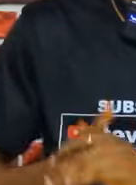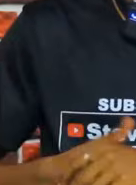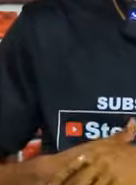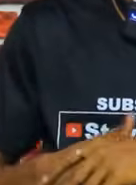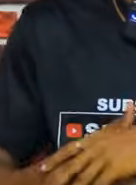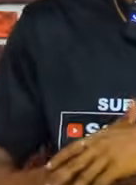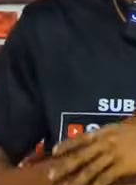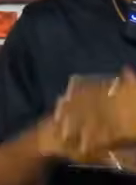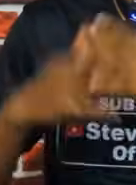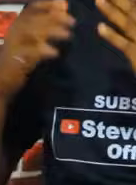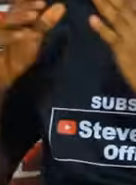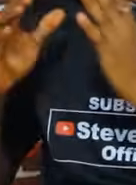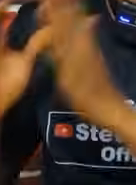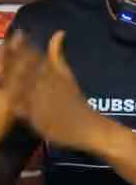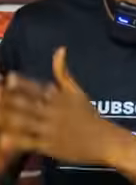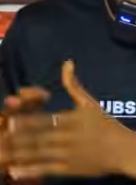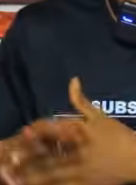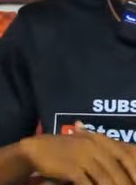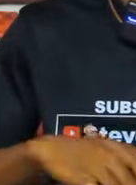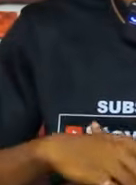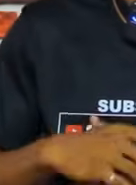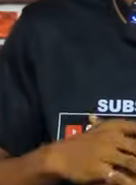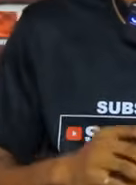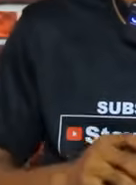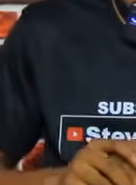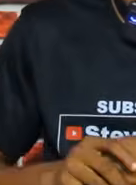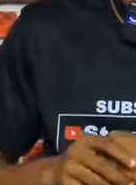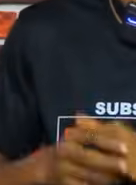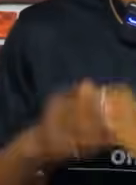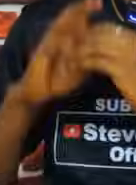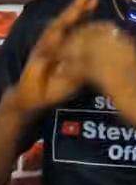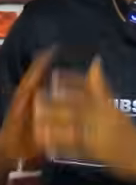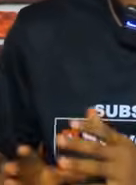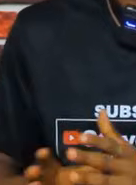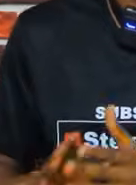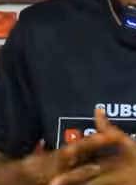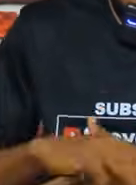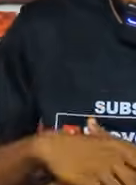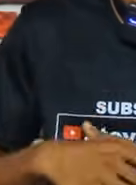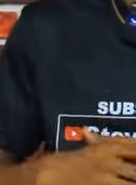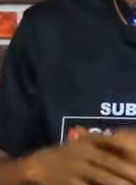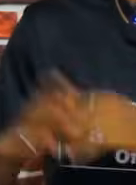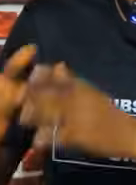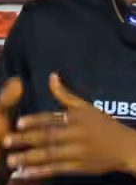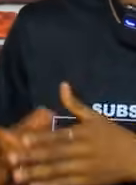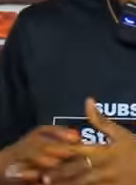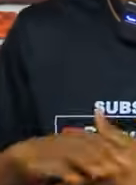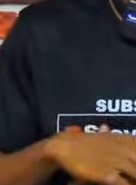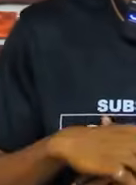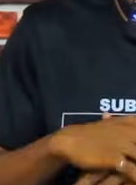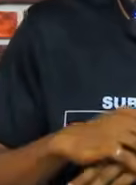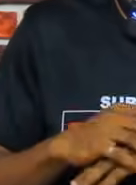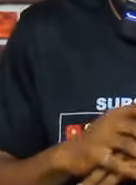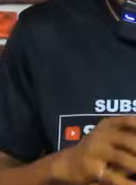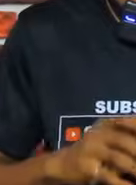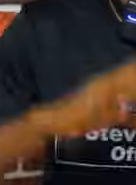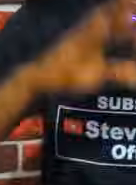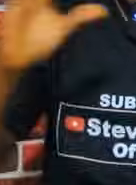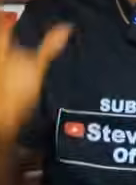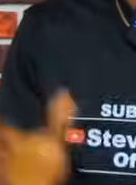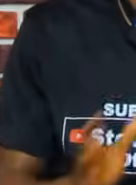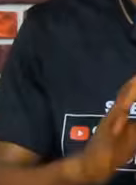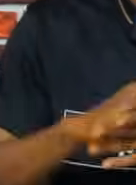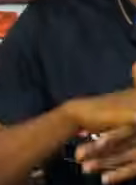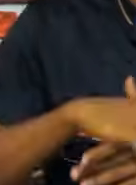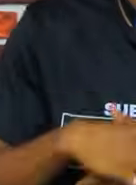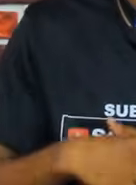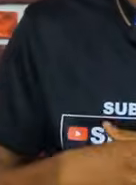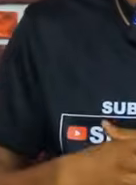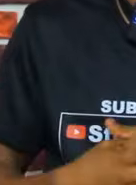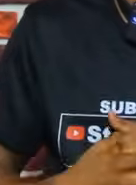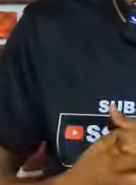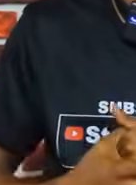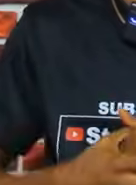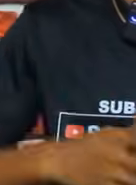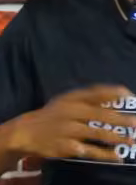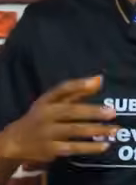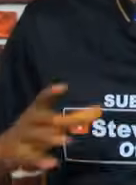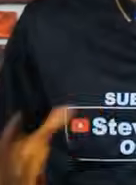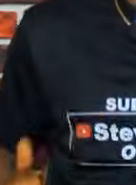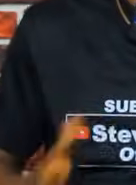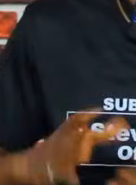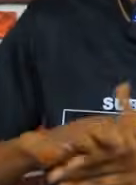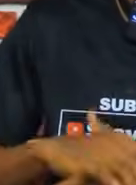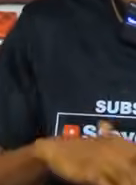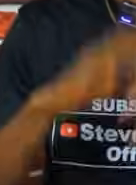se kraman bi ajese ni wura obi ma ne sobolo se wonnom na afi ni wura ne mexi sobolo ni wiye na afi